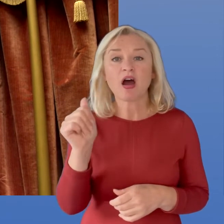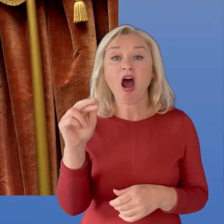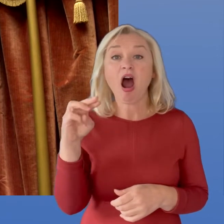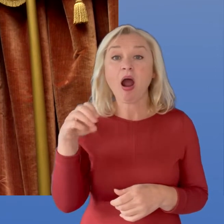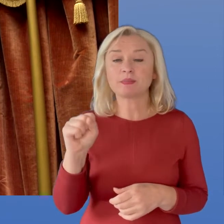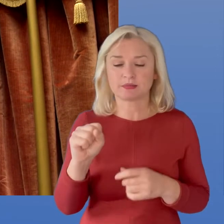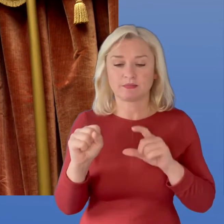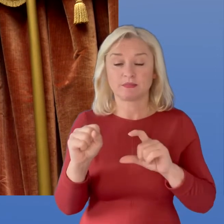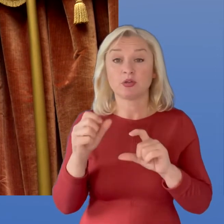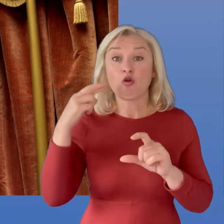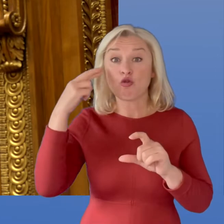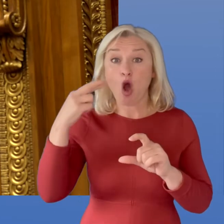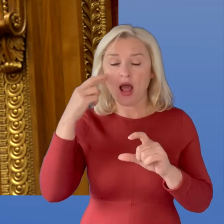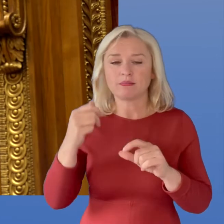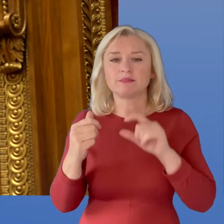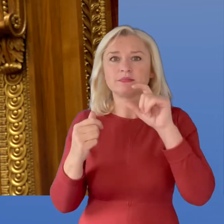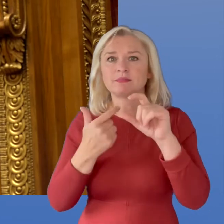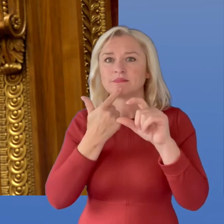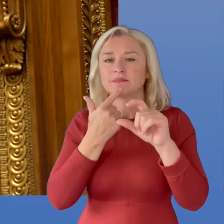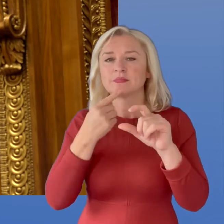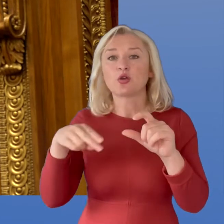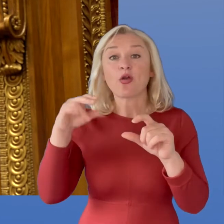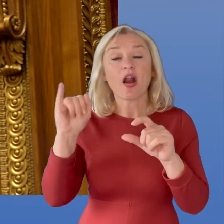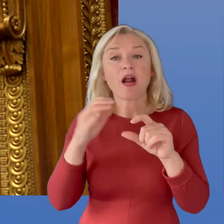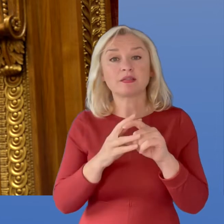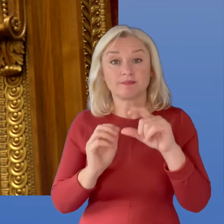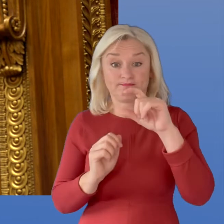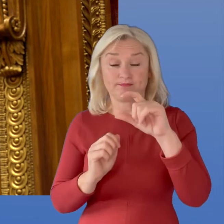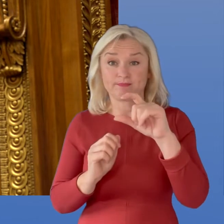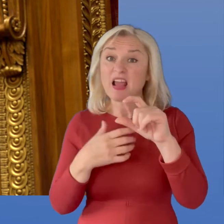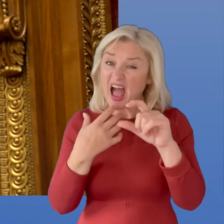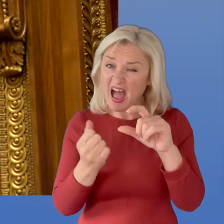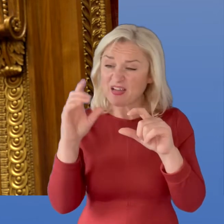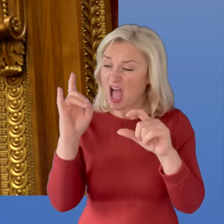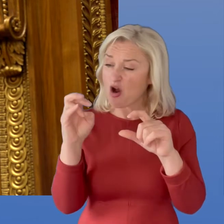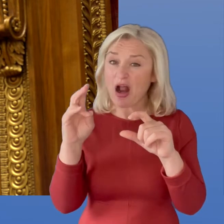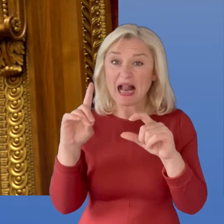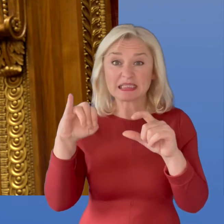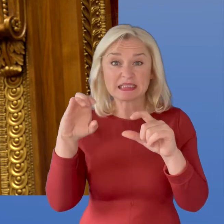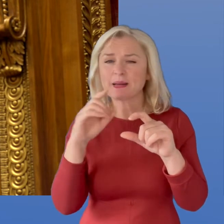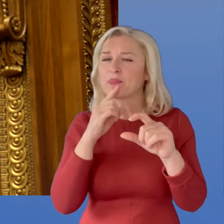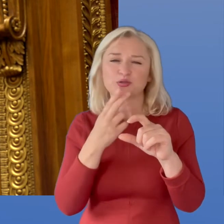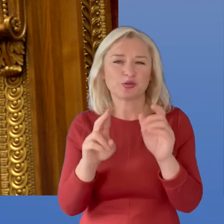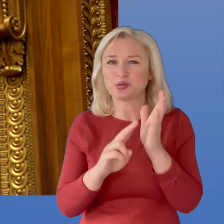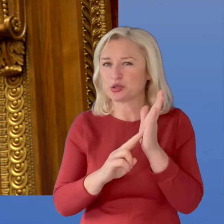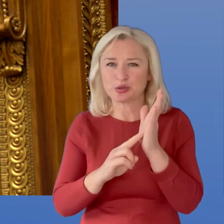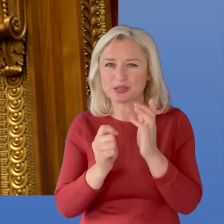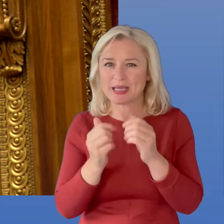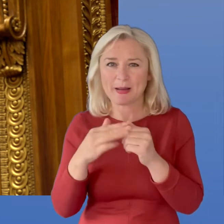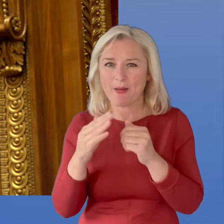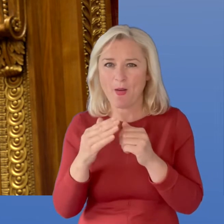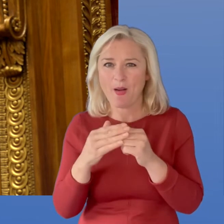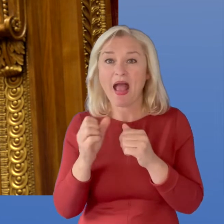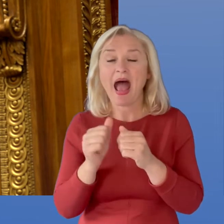Arms of Northern Ireland. The latter coat of arms still exists as a heraldic emblem, but is no longer in use. The 2